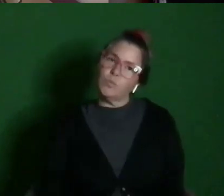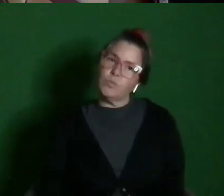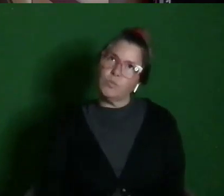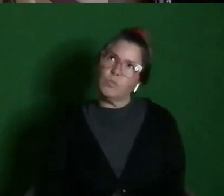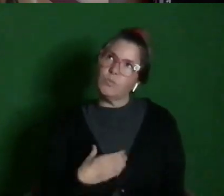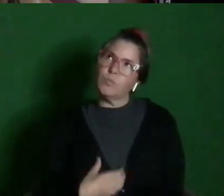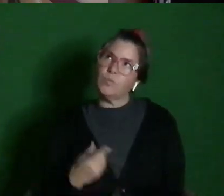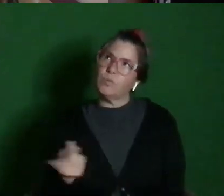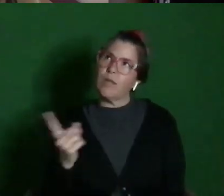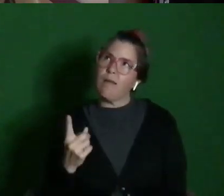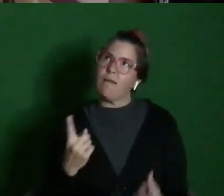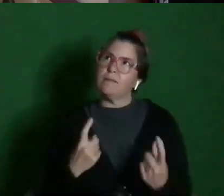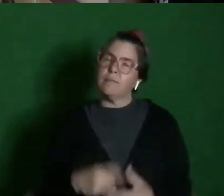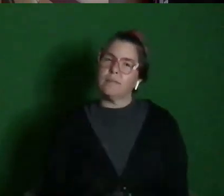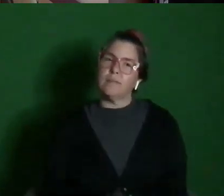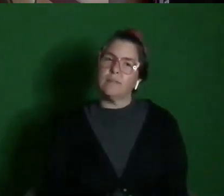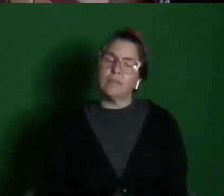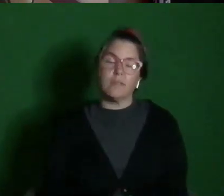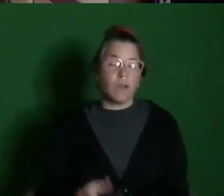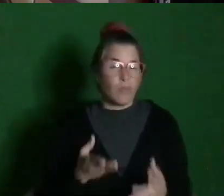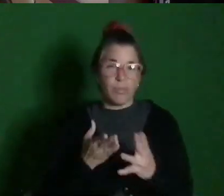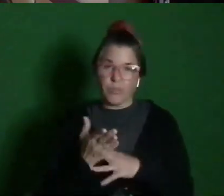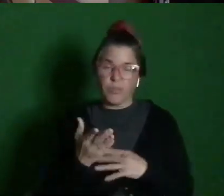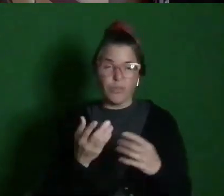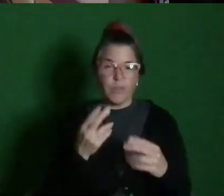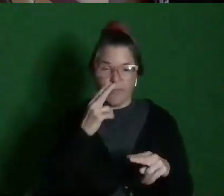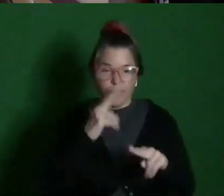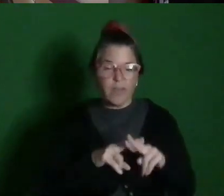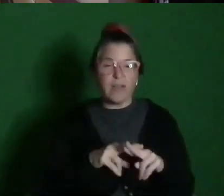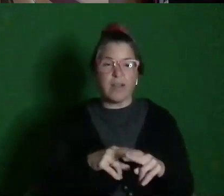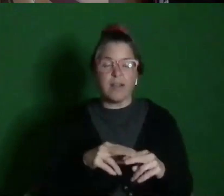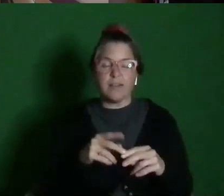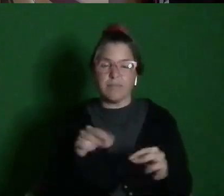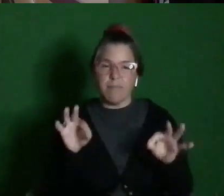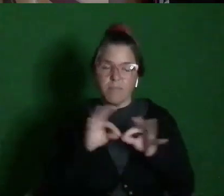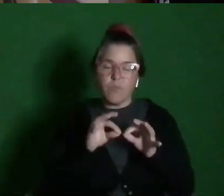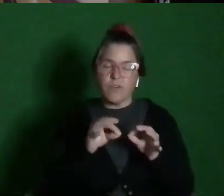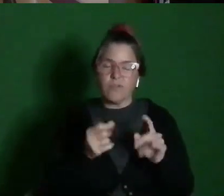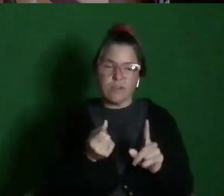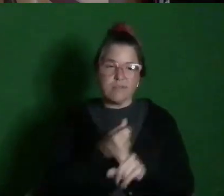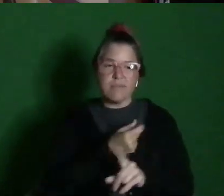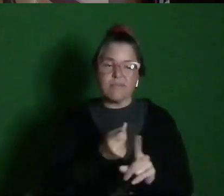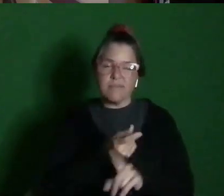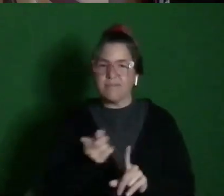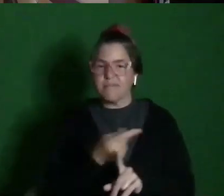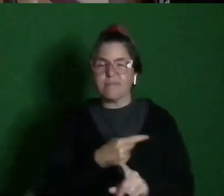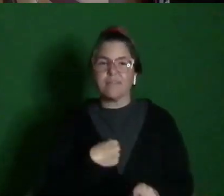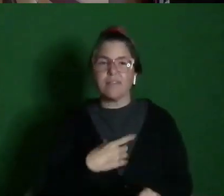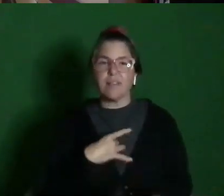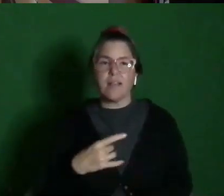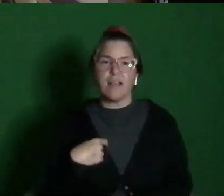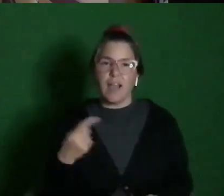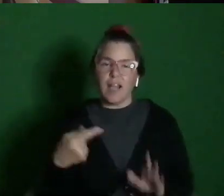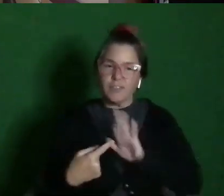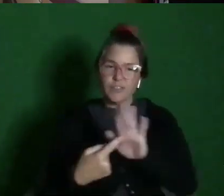had asked. Honestly, we got through some pretty fun and really relevant rabbit holes today, and I got to pull out my rock